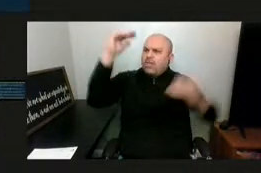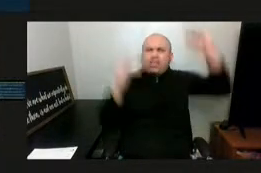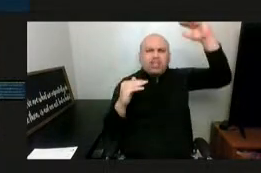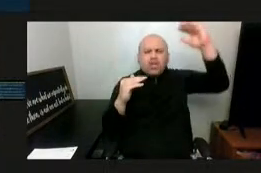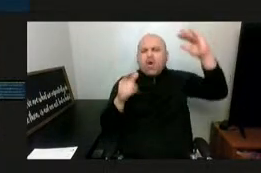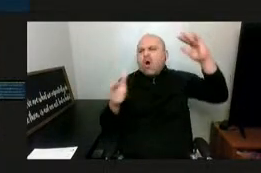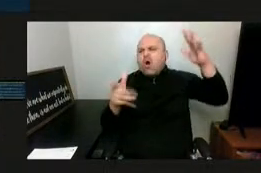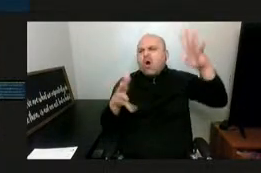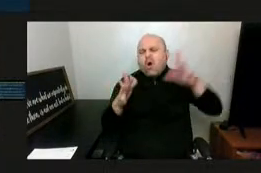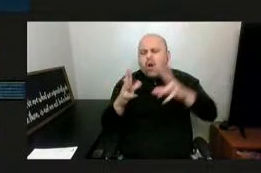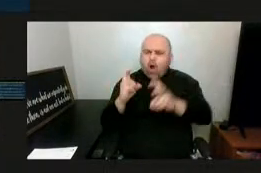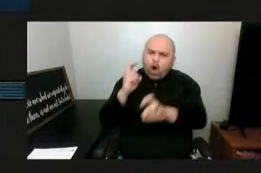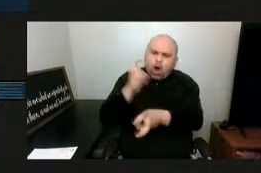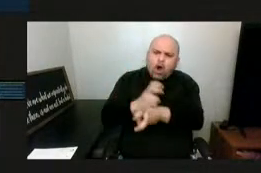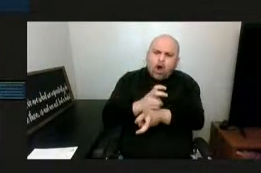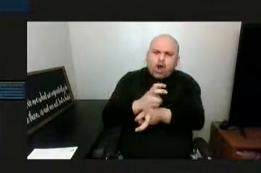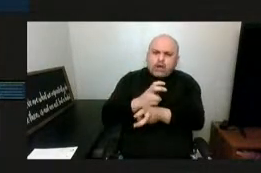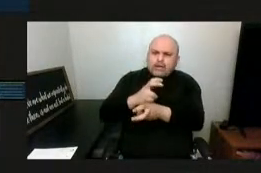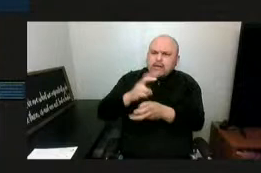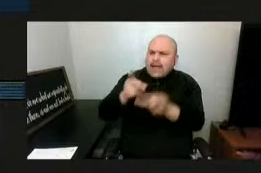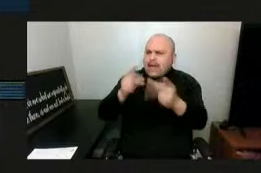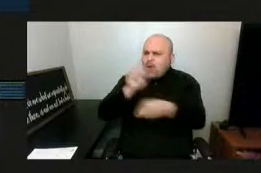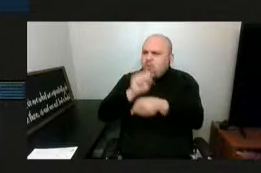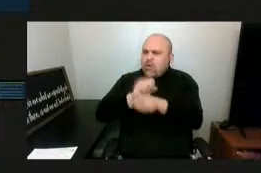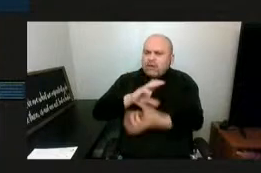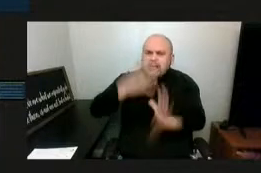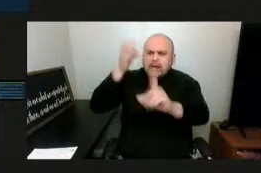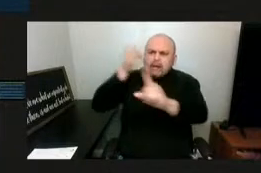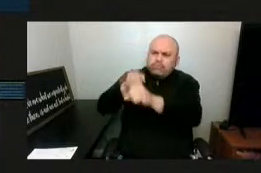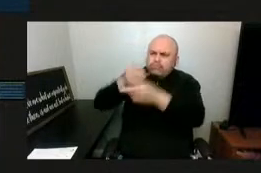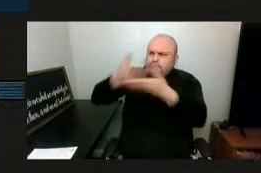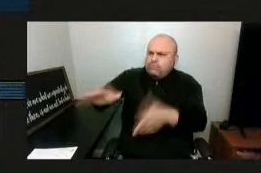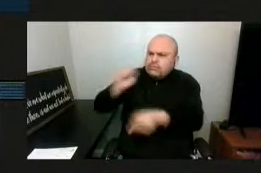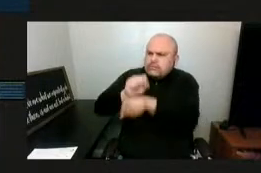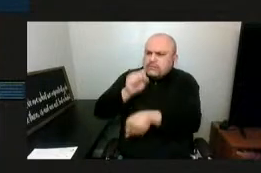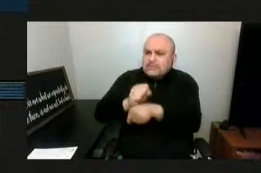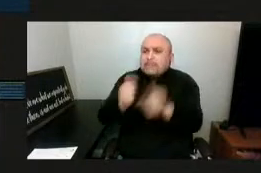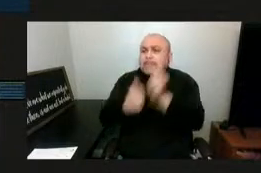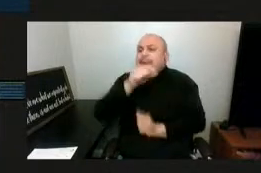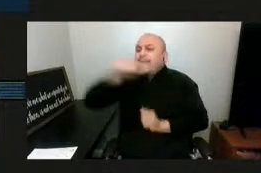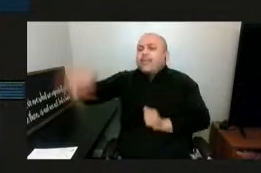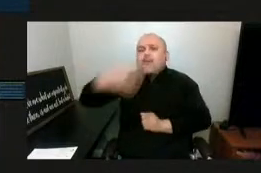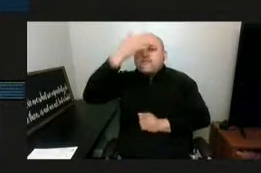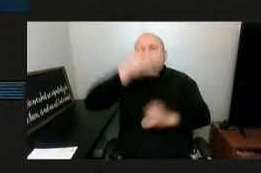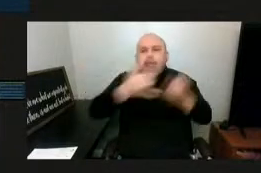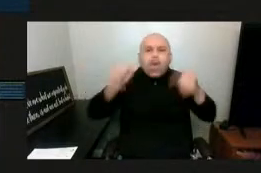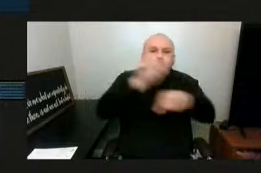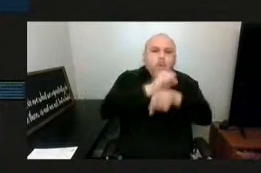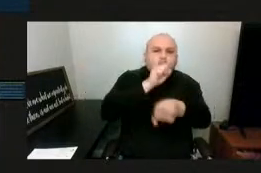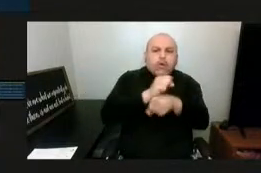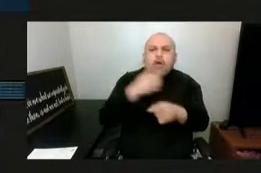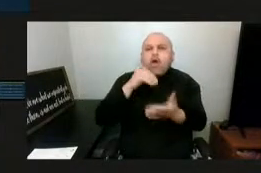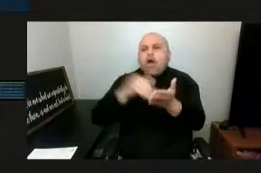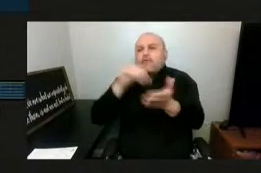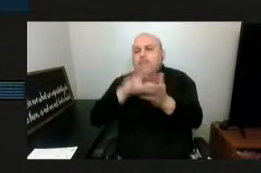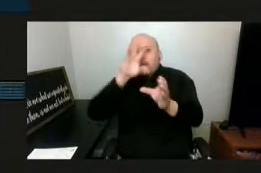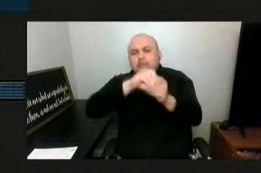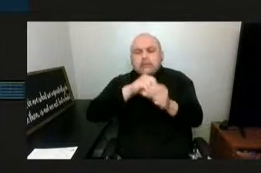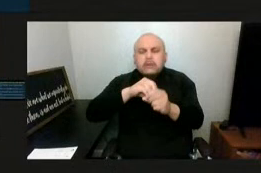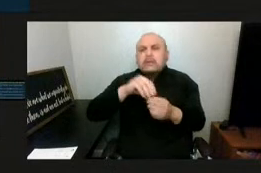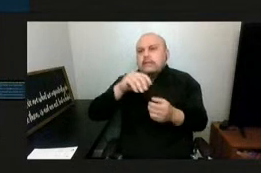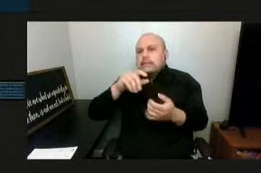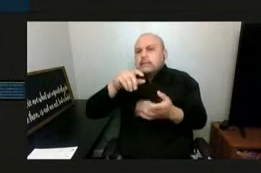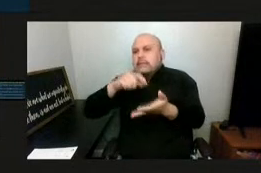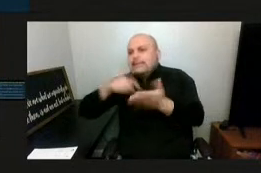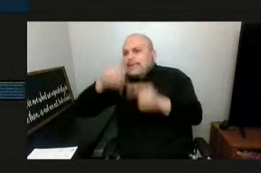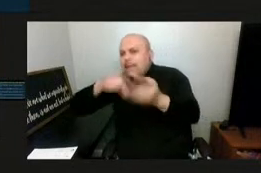hit sectors within the pandemic, many as frontline workers, often in roles that lack paid sick leave and the ability